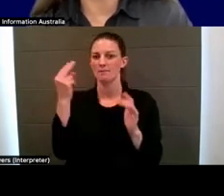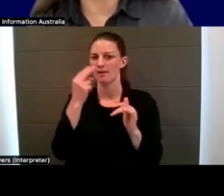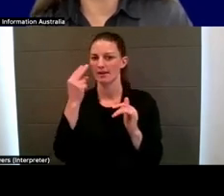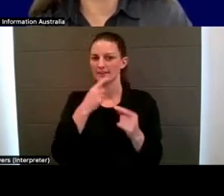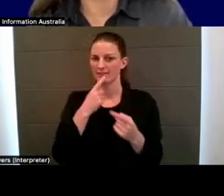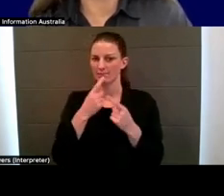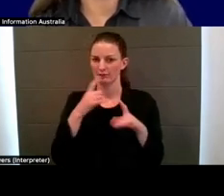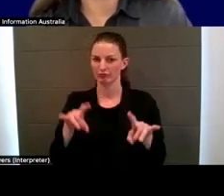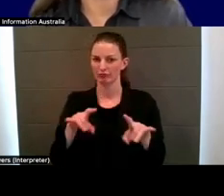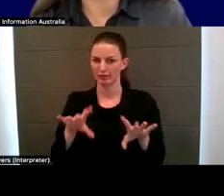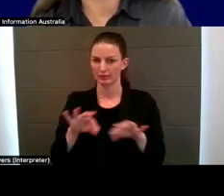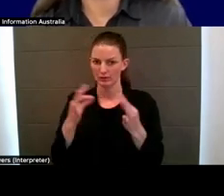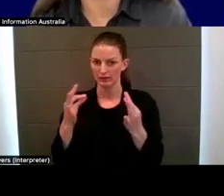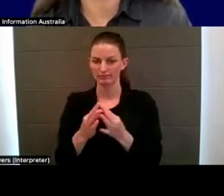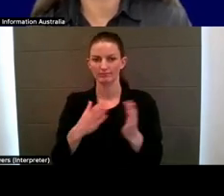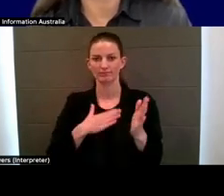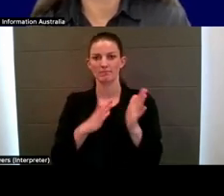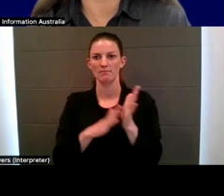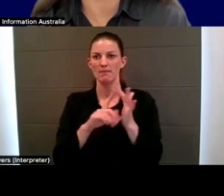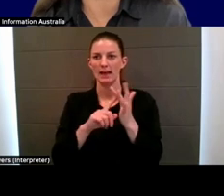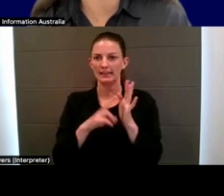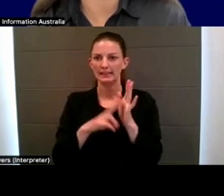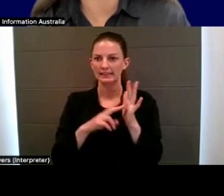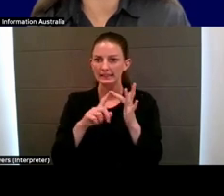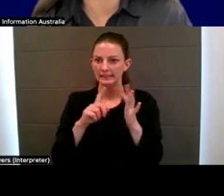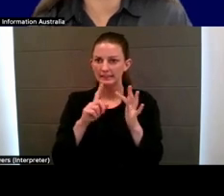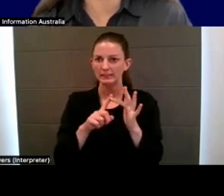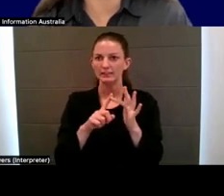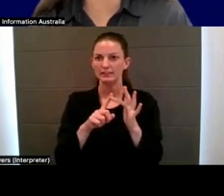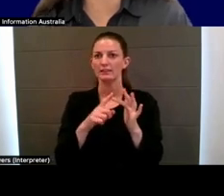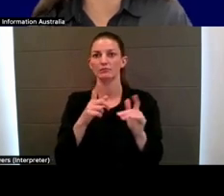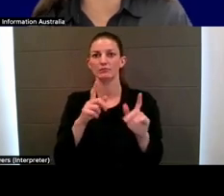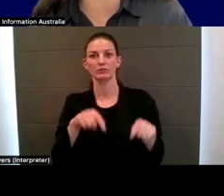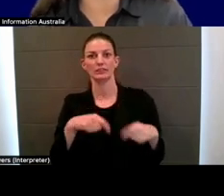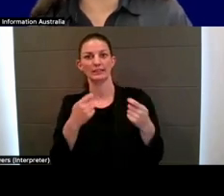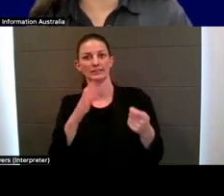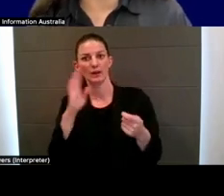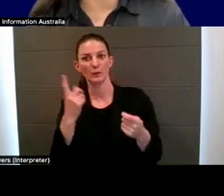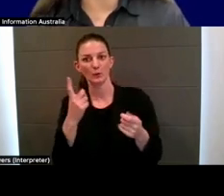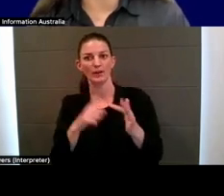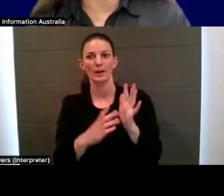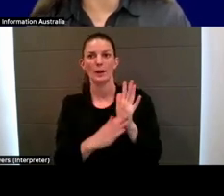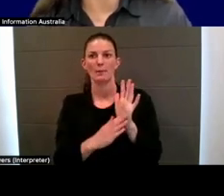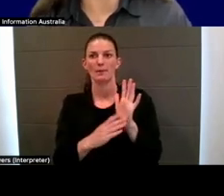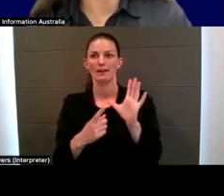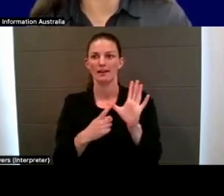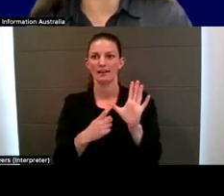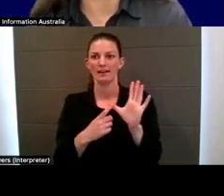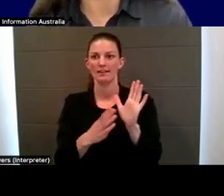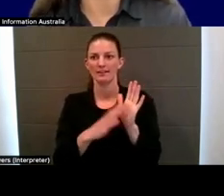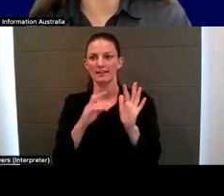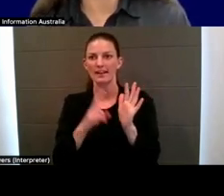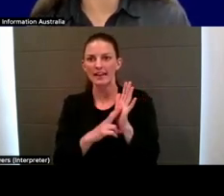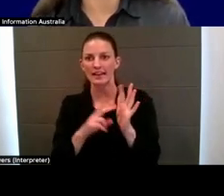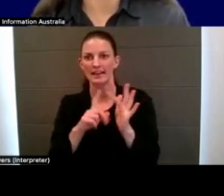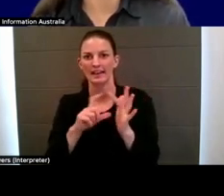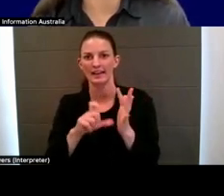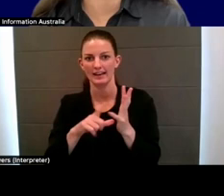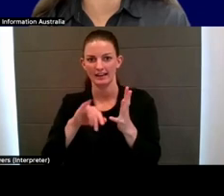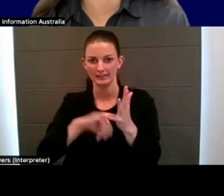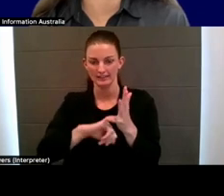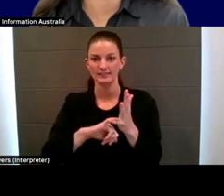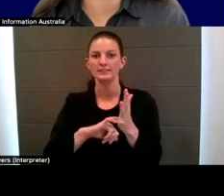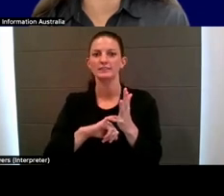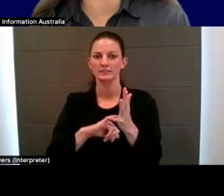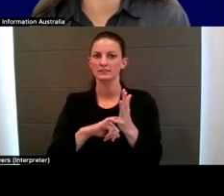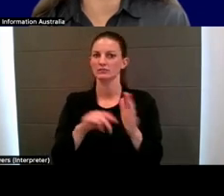am Melanie Robartson and your presenter today is Emma Neckes. Our webinar today is Mealtimes